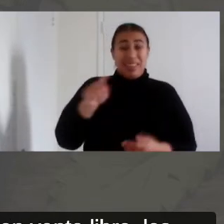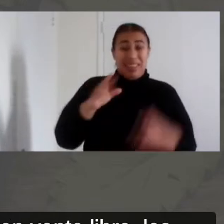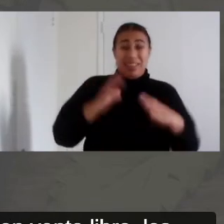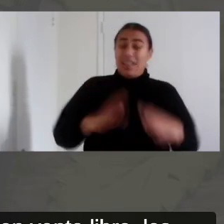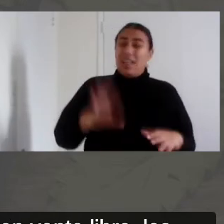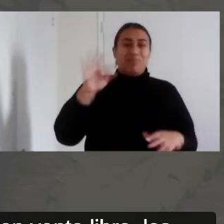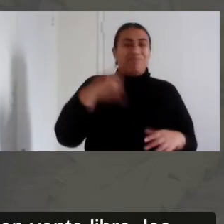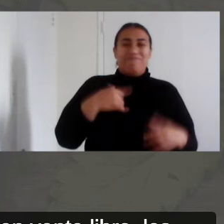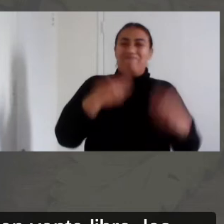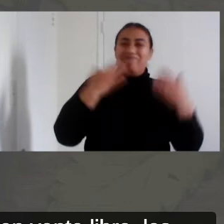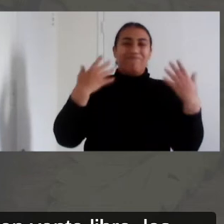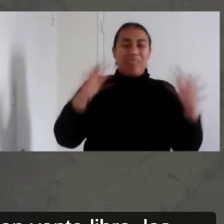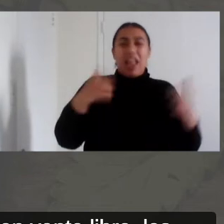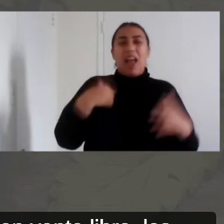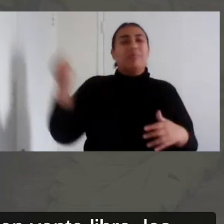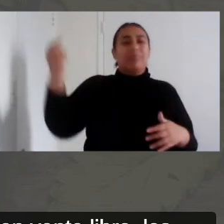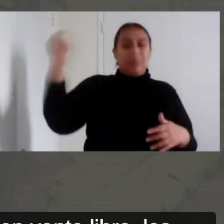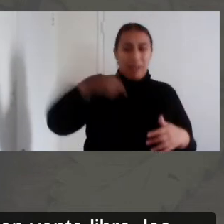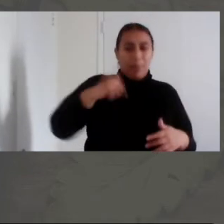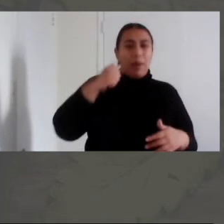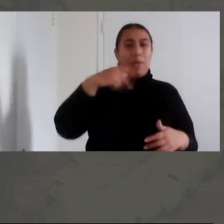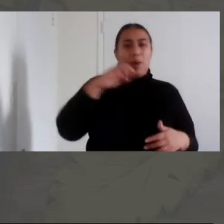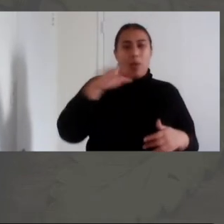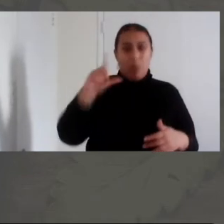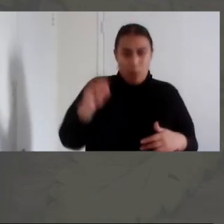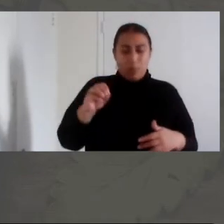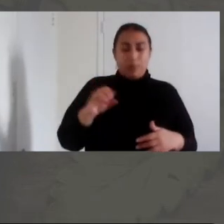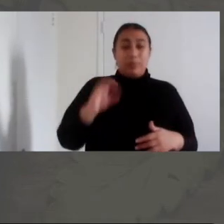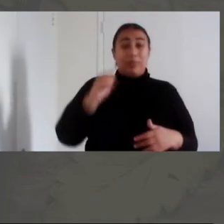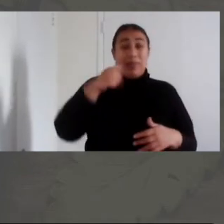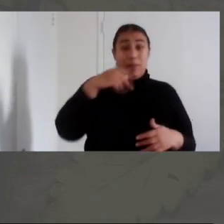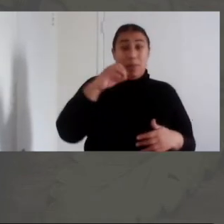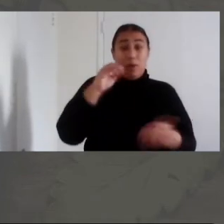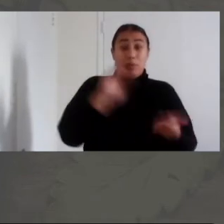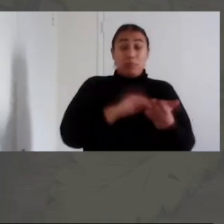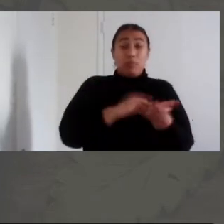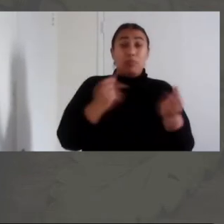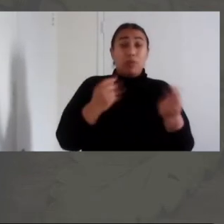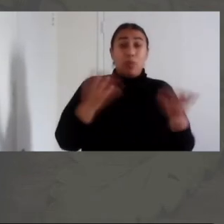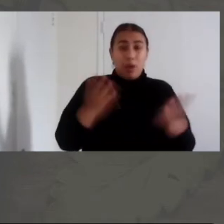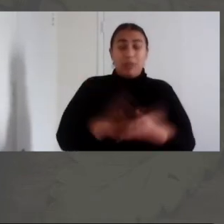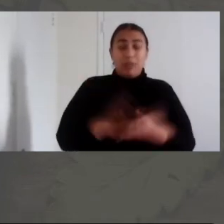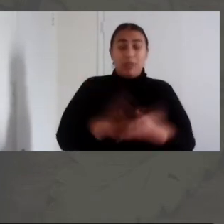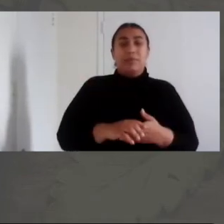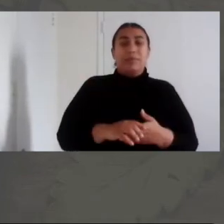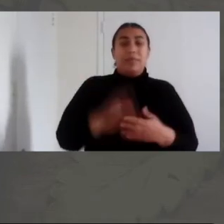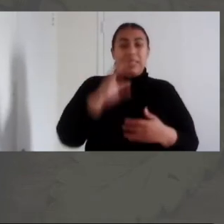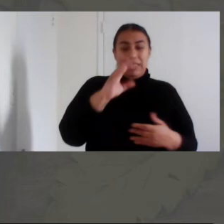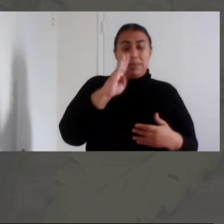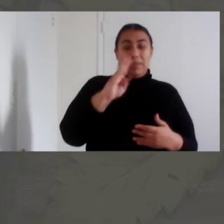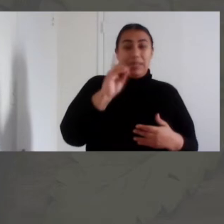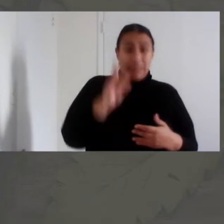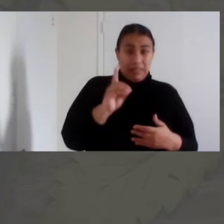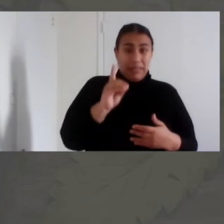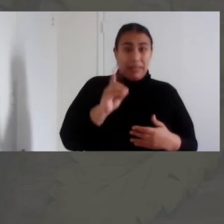Past medications include over-the-counter medications, prescription pain medications, deemed unsuccessful due to the side effects that he felt.